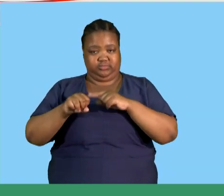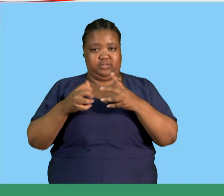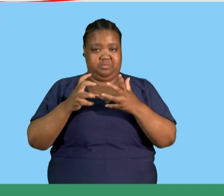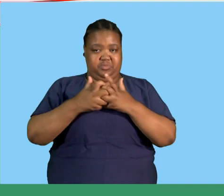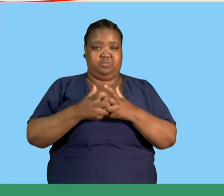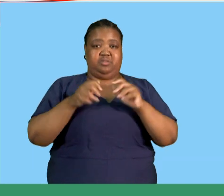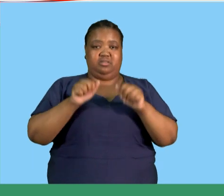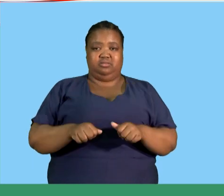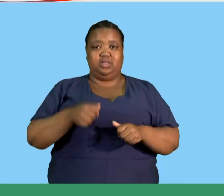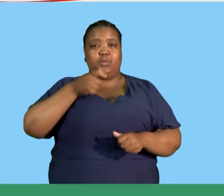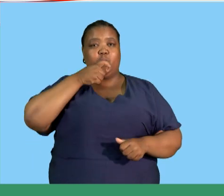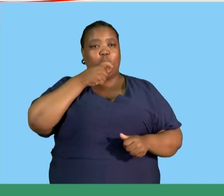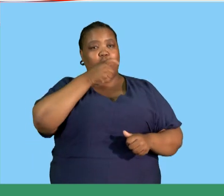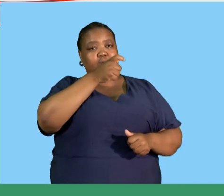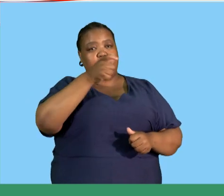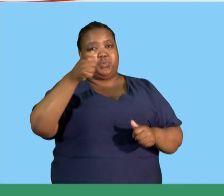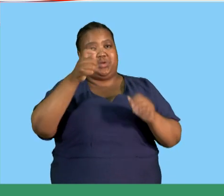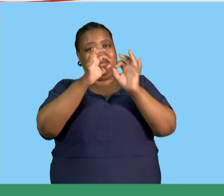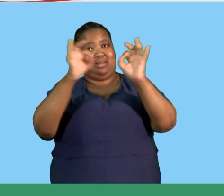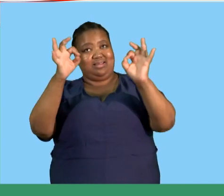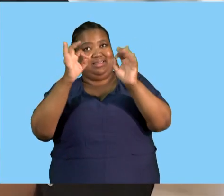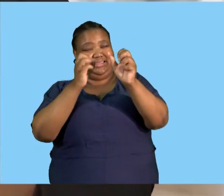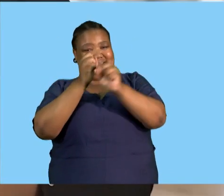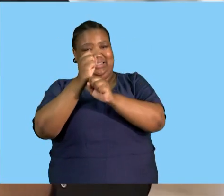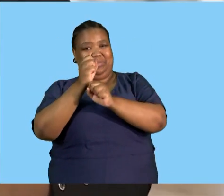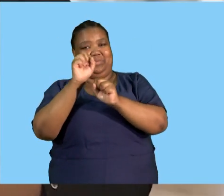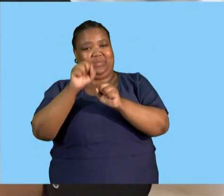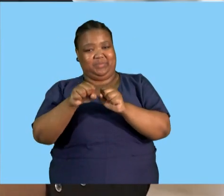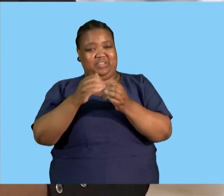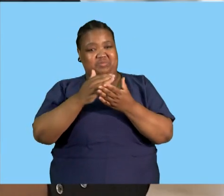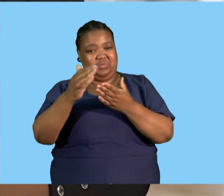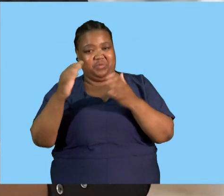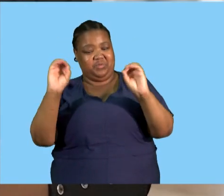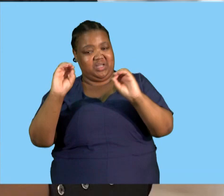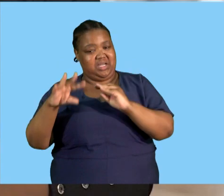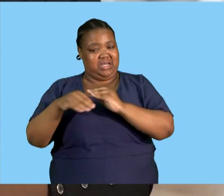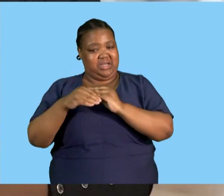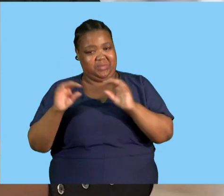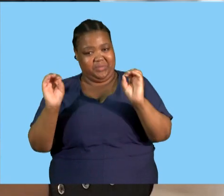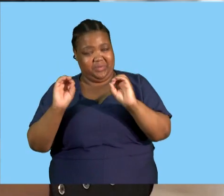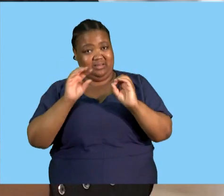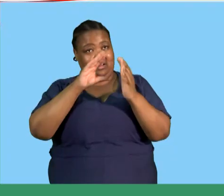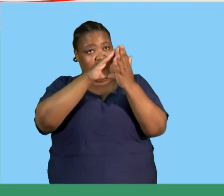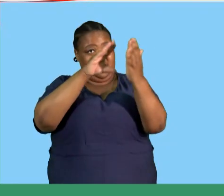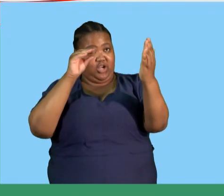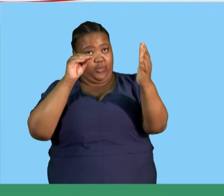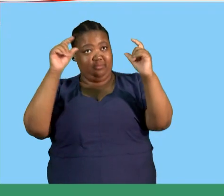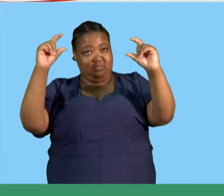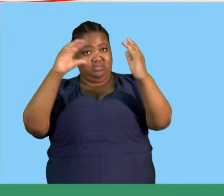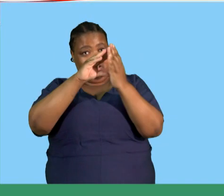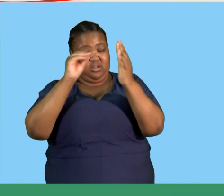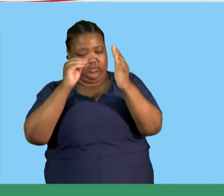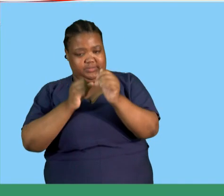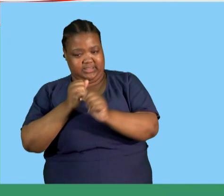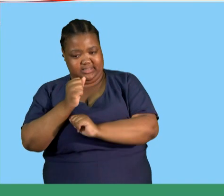was changed. Nothing was added. Nothing was deleted. Nothing is as is. We took it from the